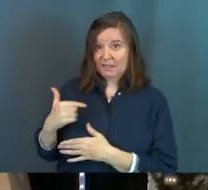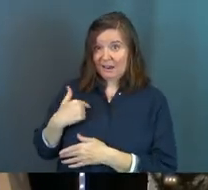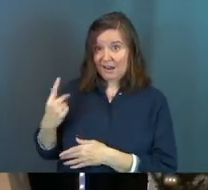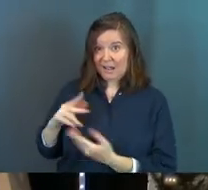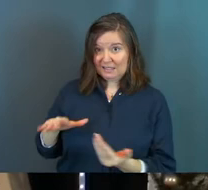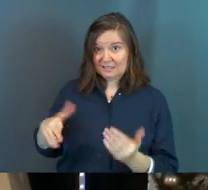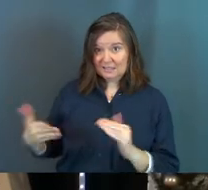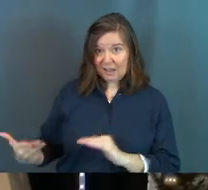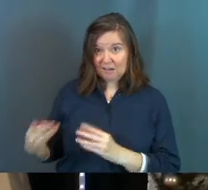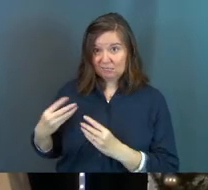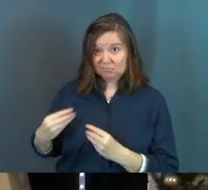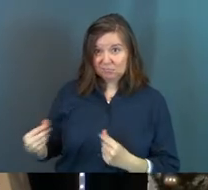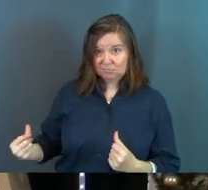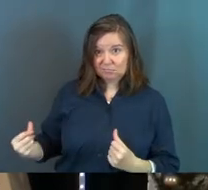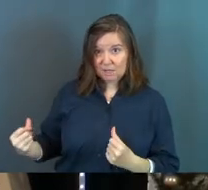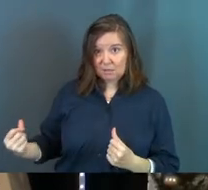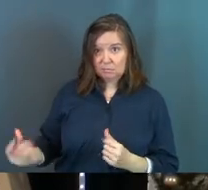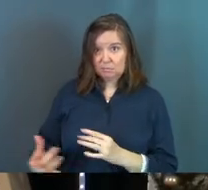died?